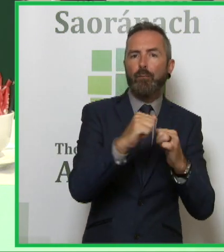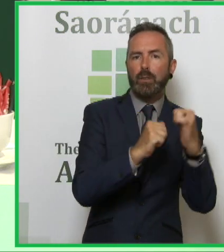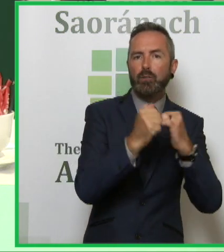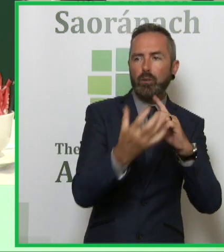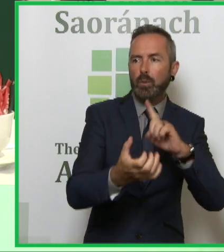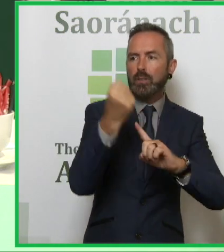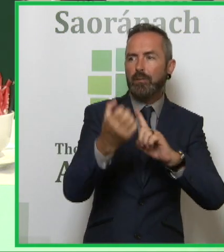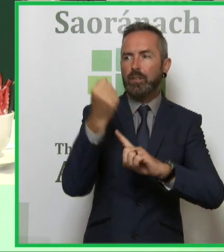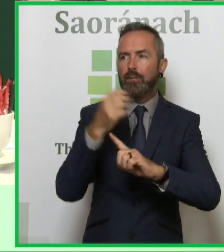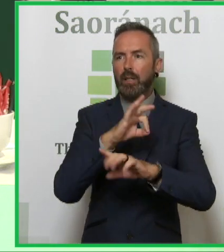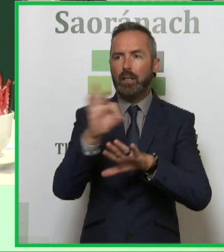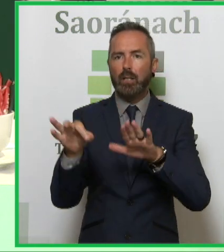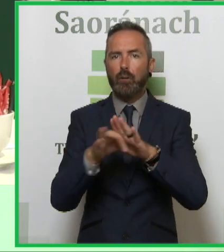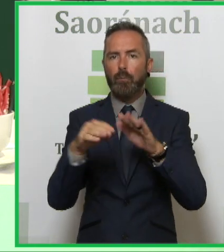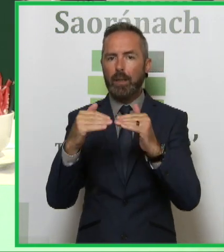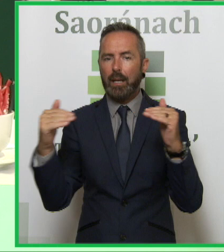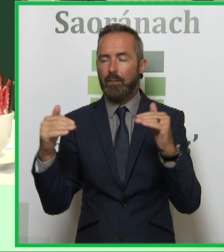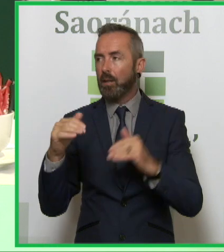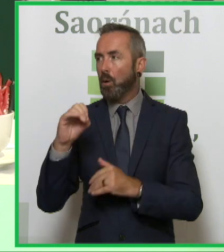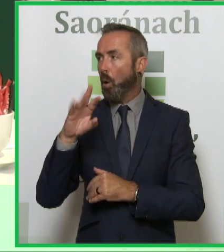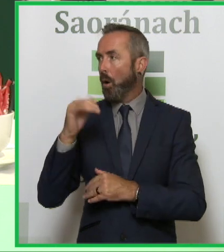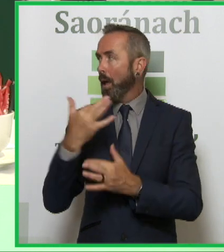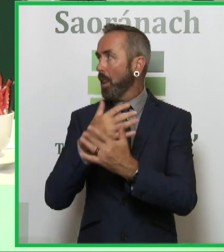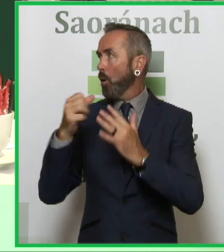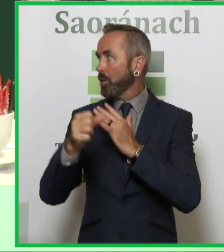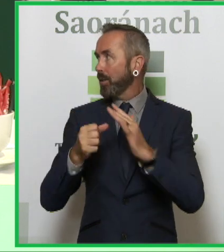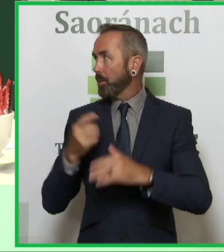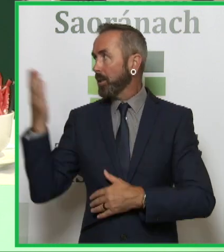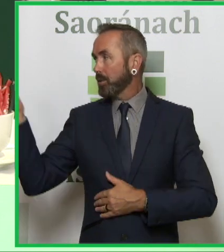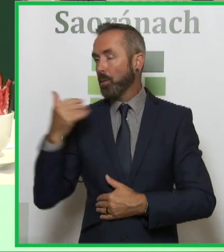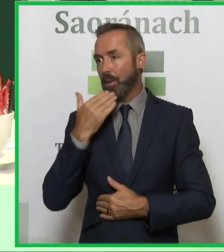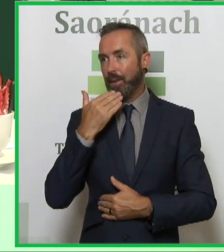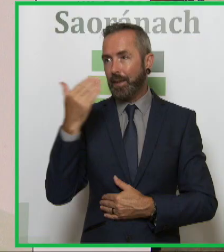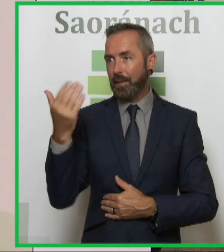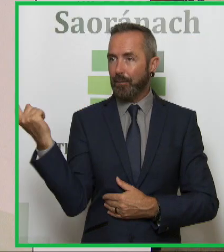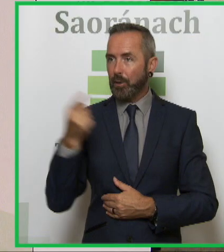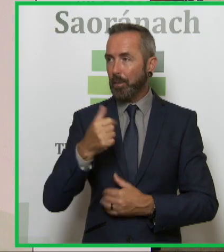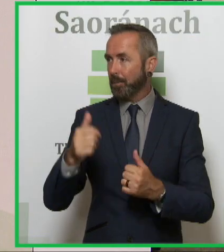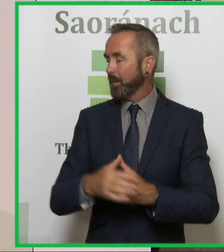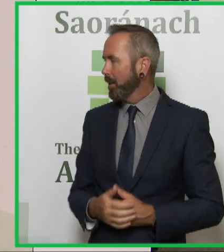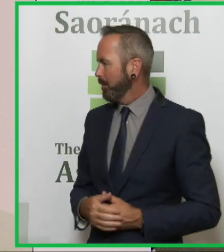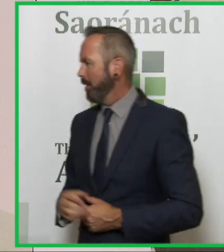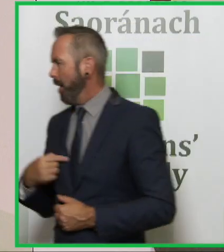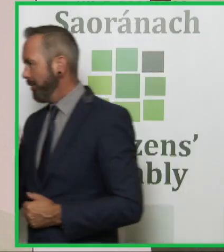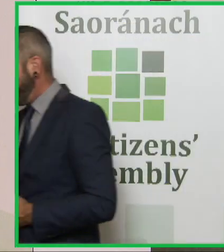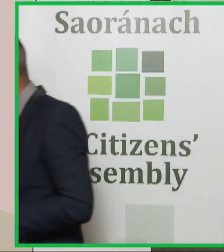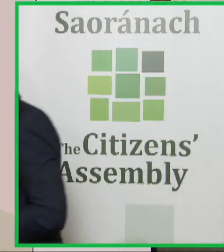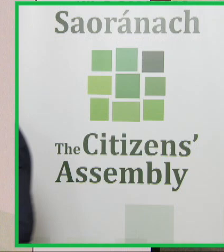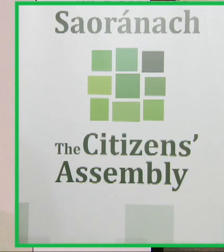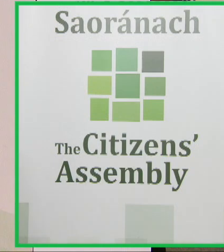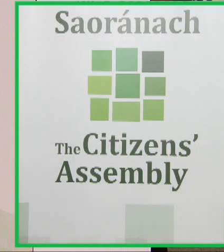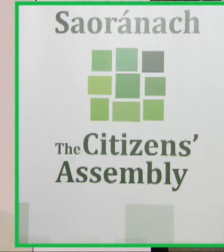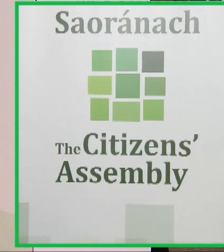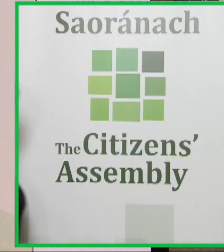done at government level, and Orlaigh has all of that experience in spades. So thanks for coming along, Orlaigh. Thanks, Paul, and good